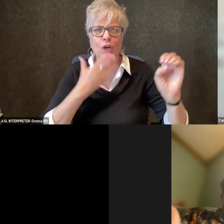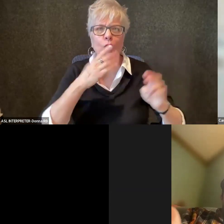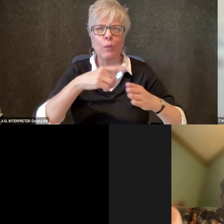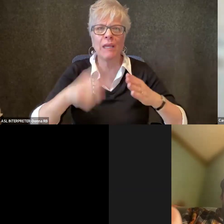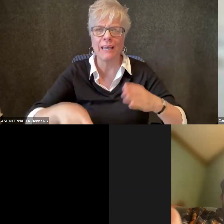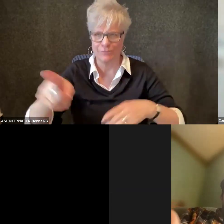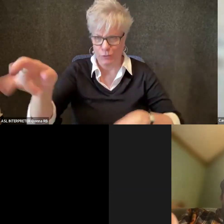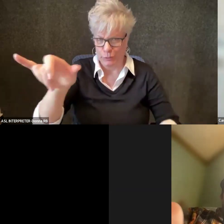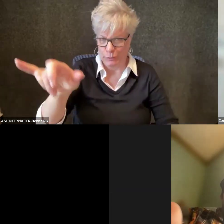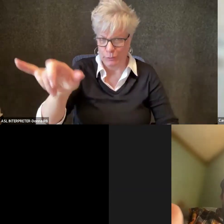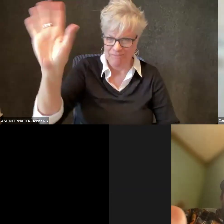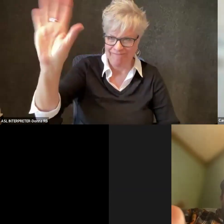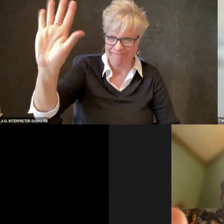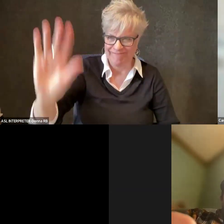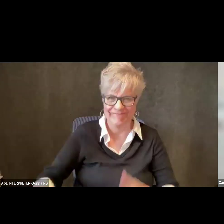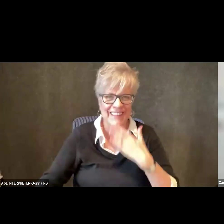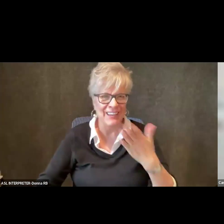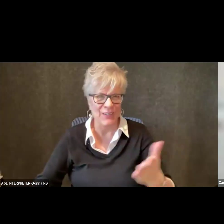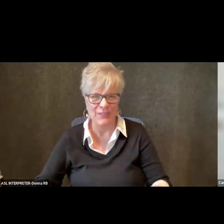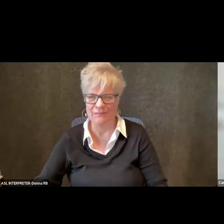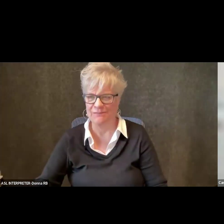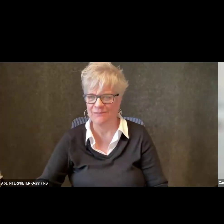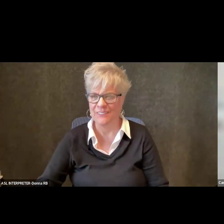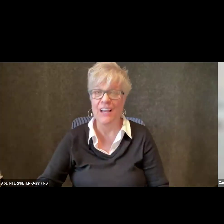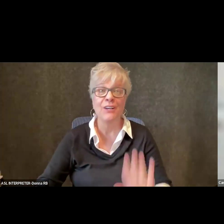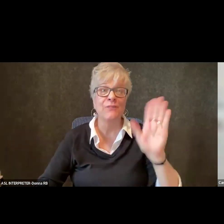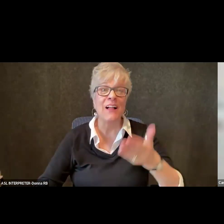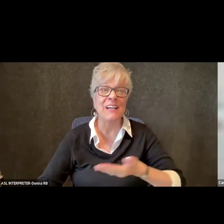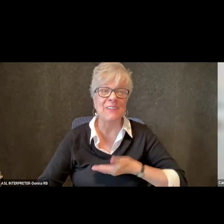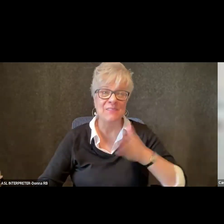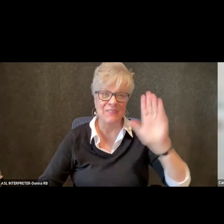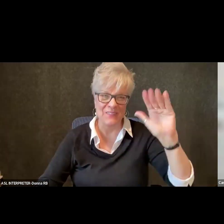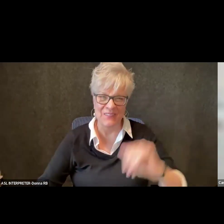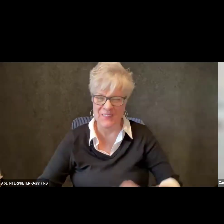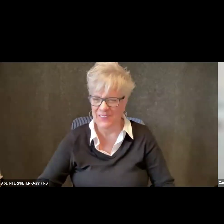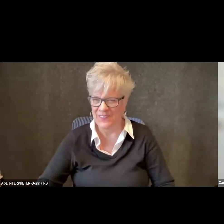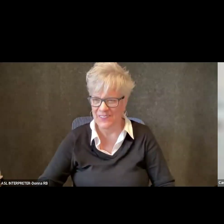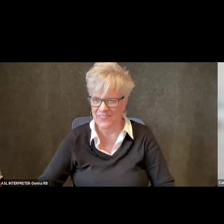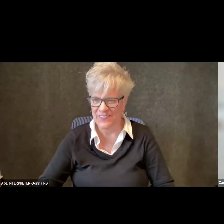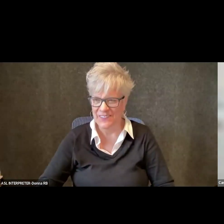You too. Thank you. Thanks, Donna. Welcome.